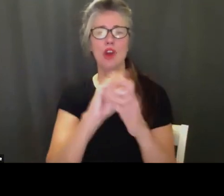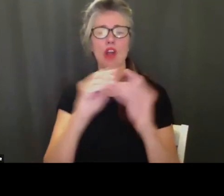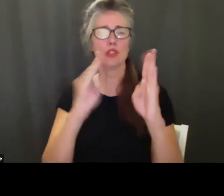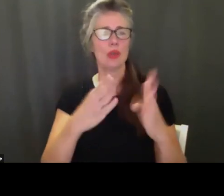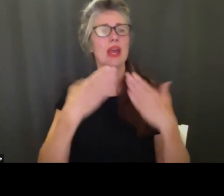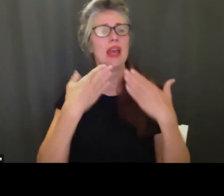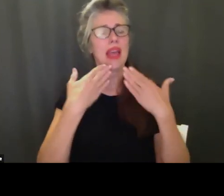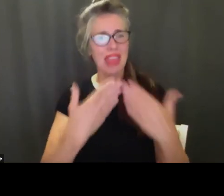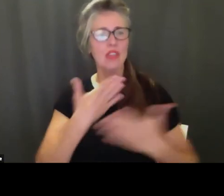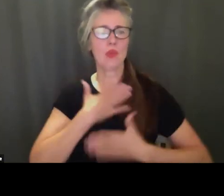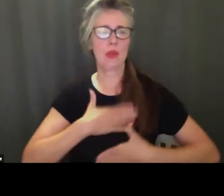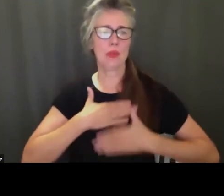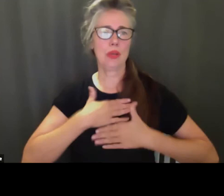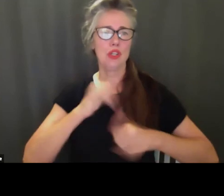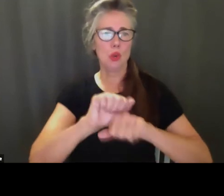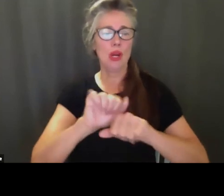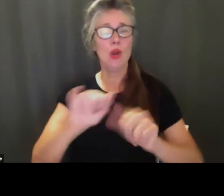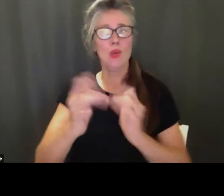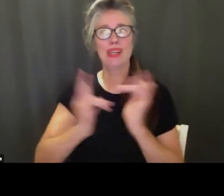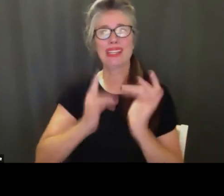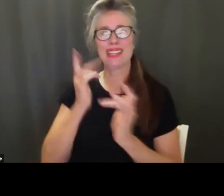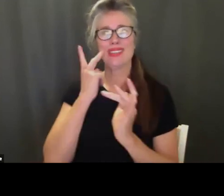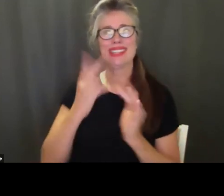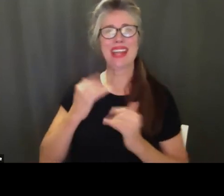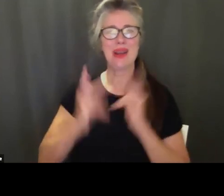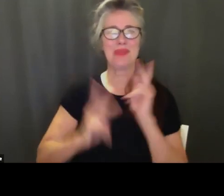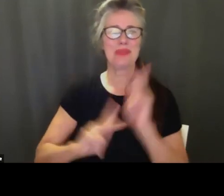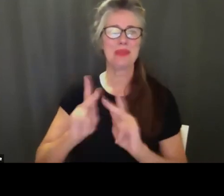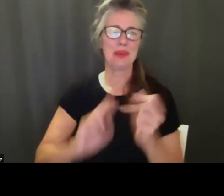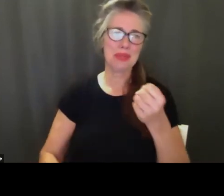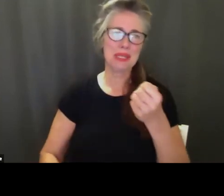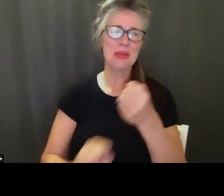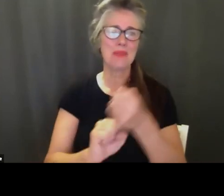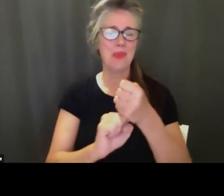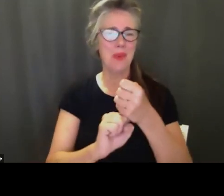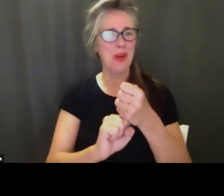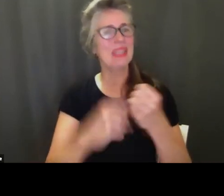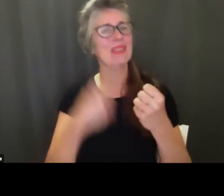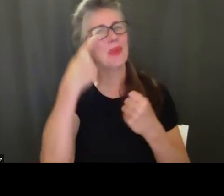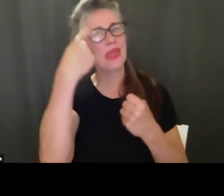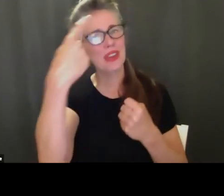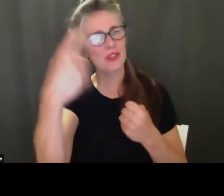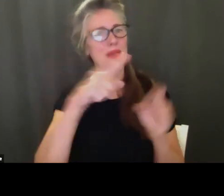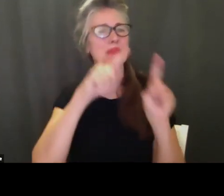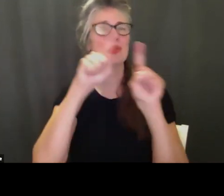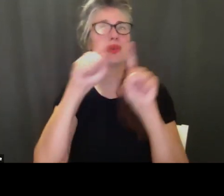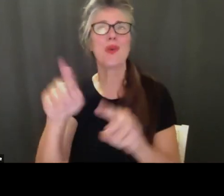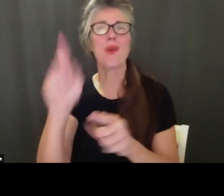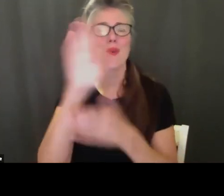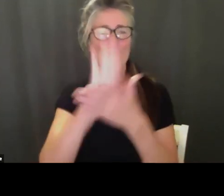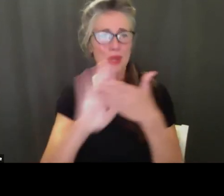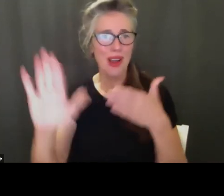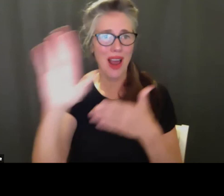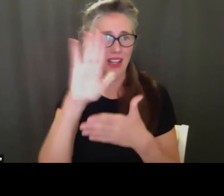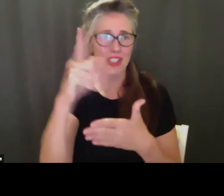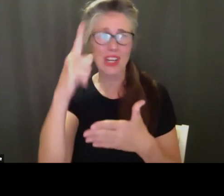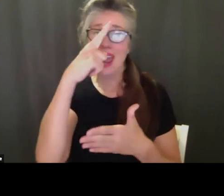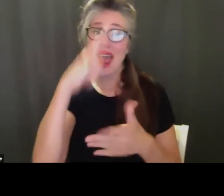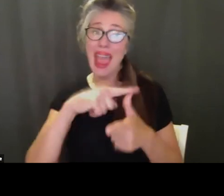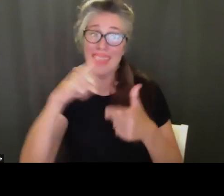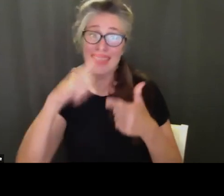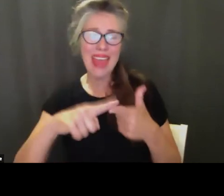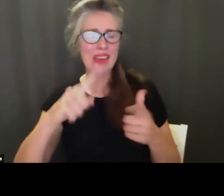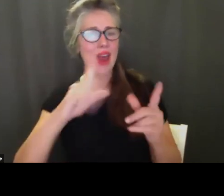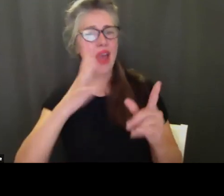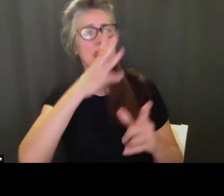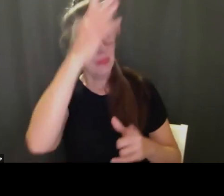voice. We are excited to see our young people be supported in achieving their dreams of going to college, even more so that their parents will have an understanding